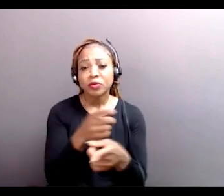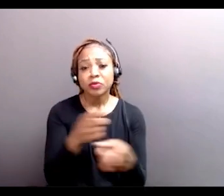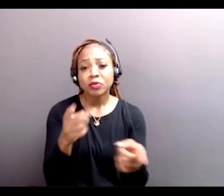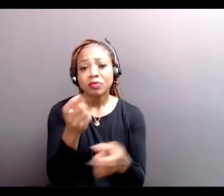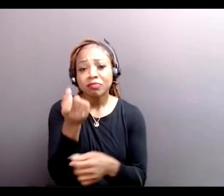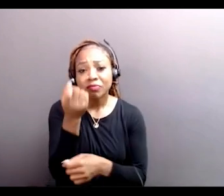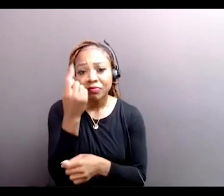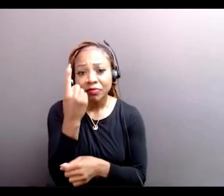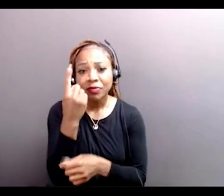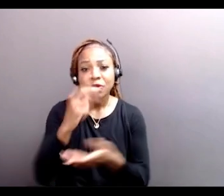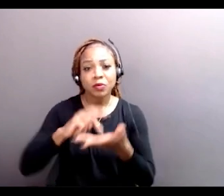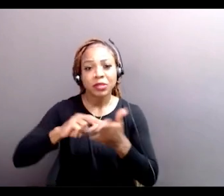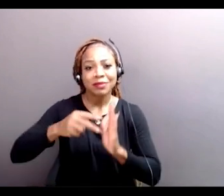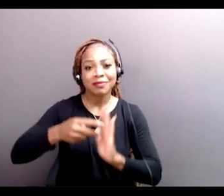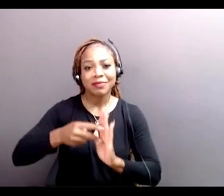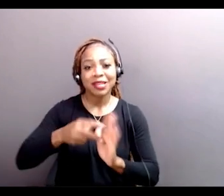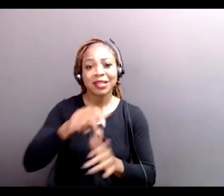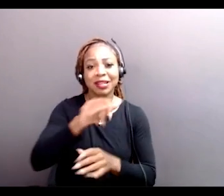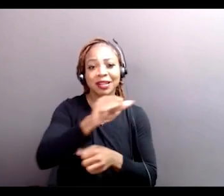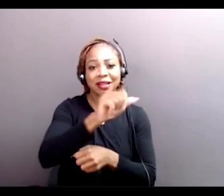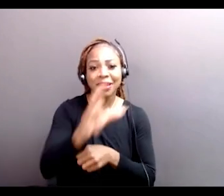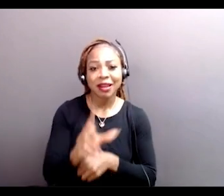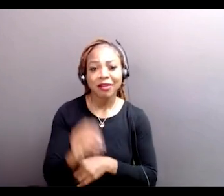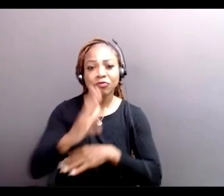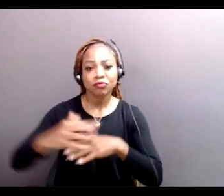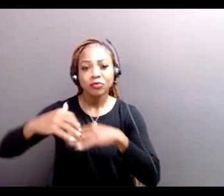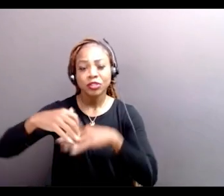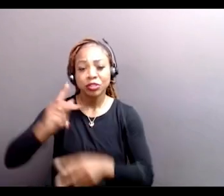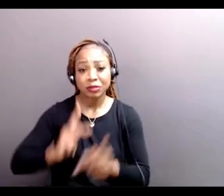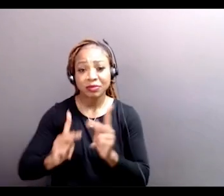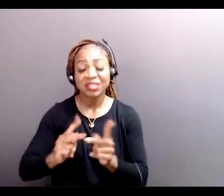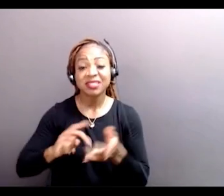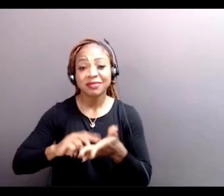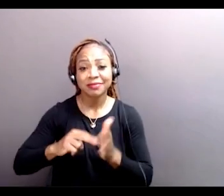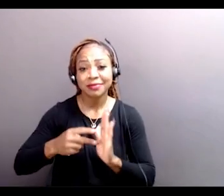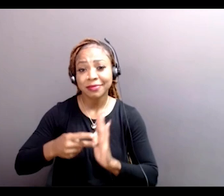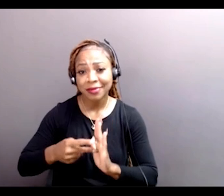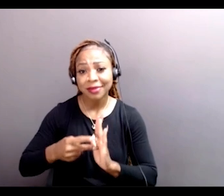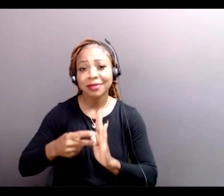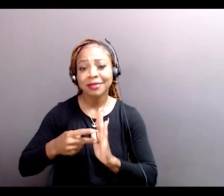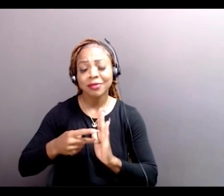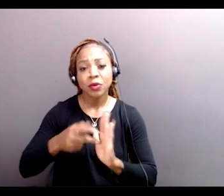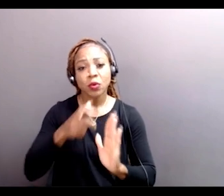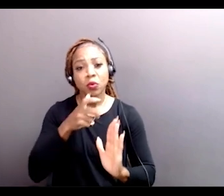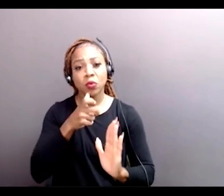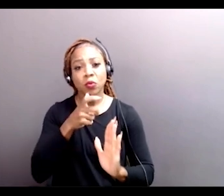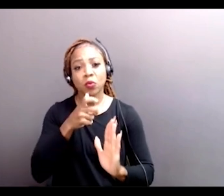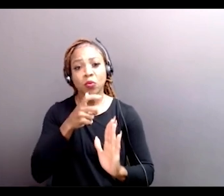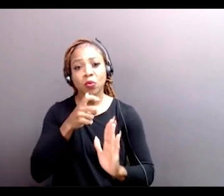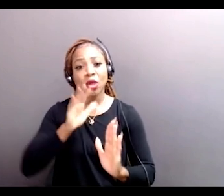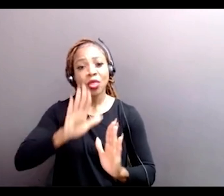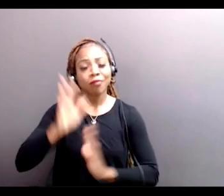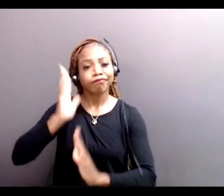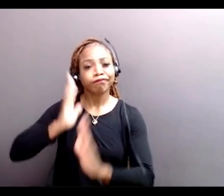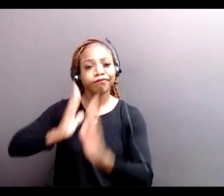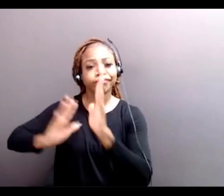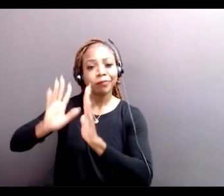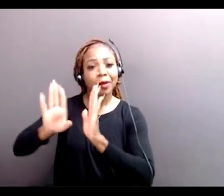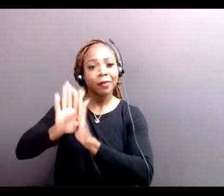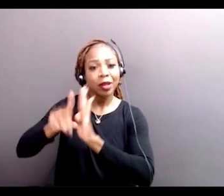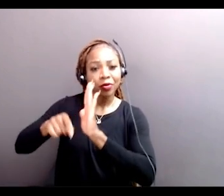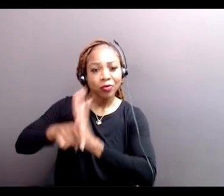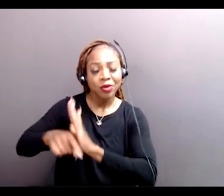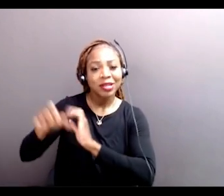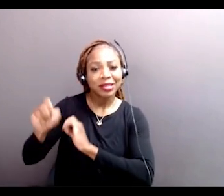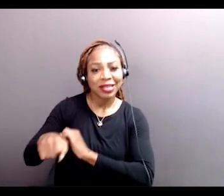people understood when we talk about Afro-Indigenous people that we're talking about people whose ancestral background